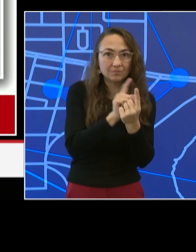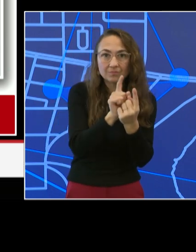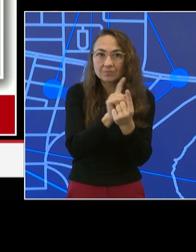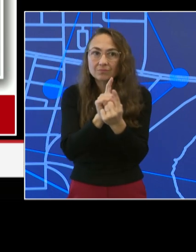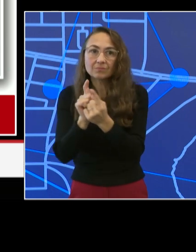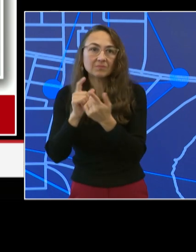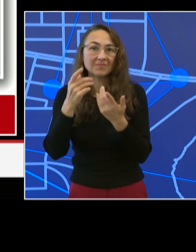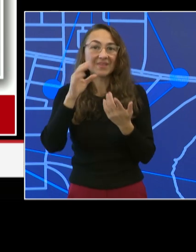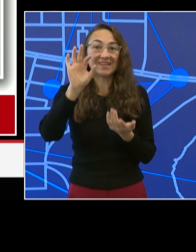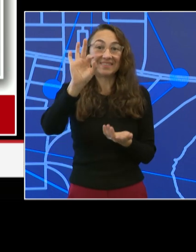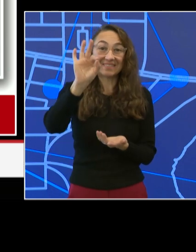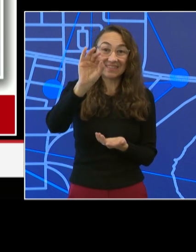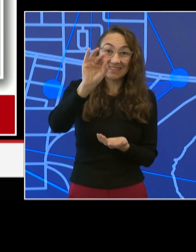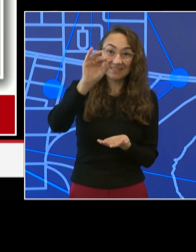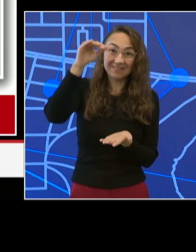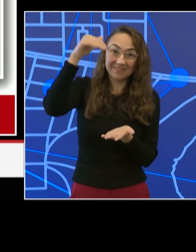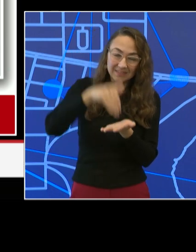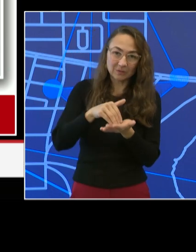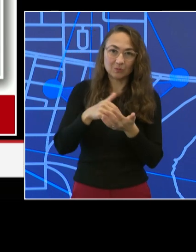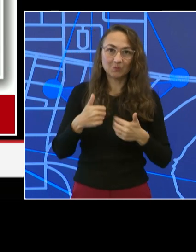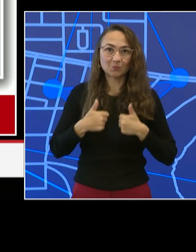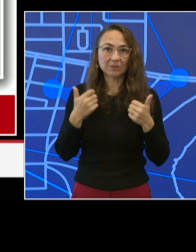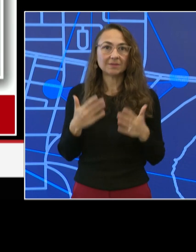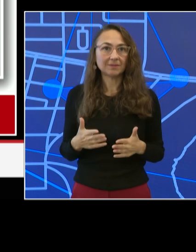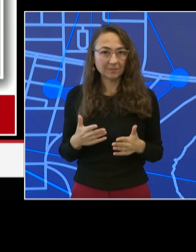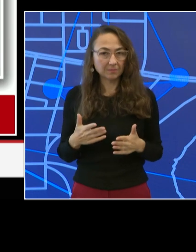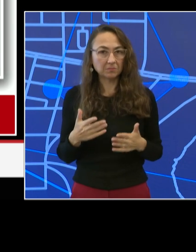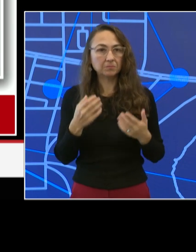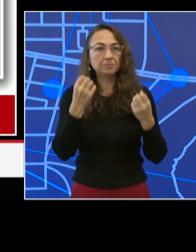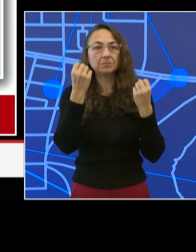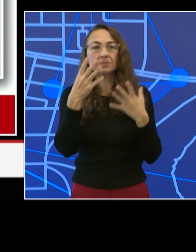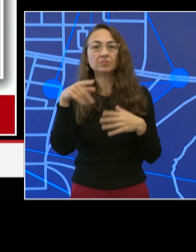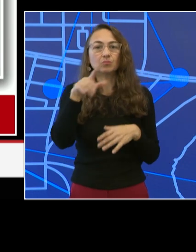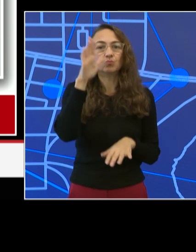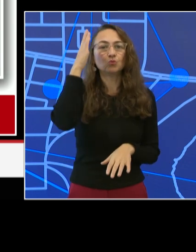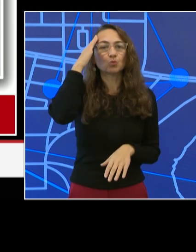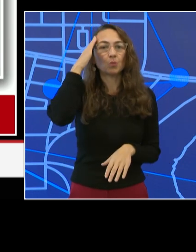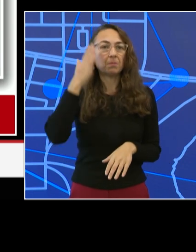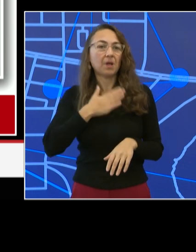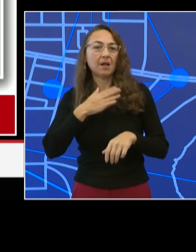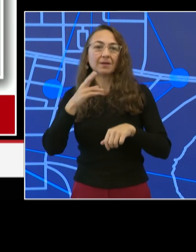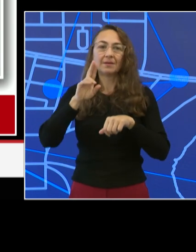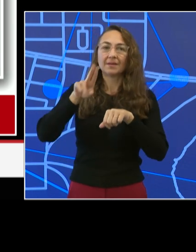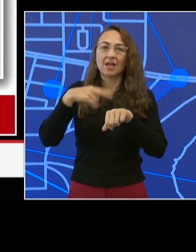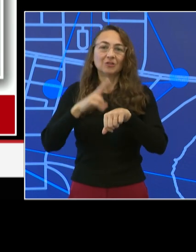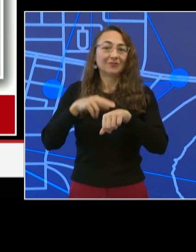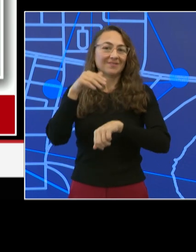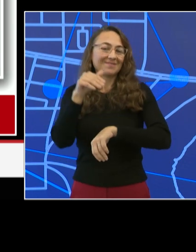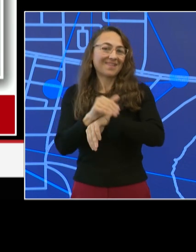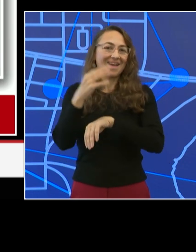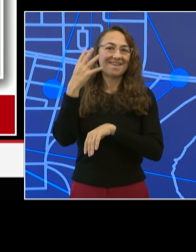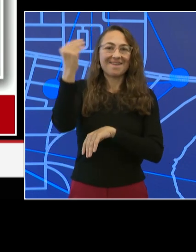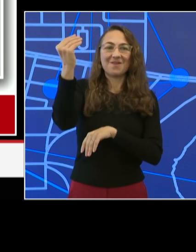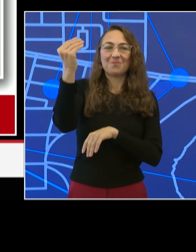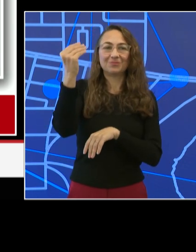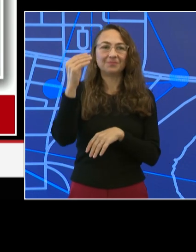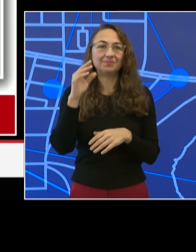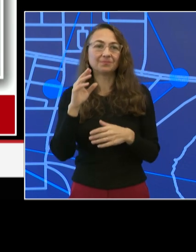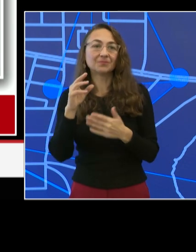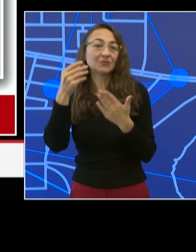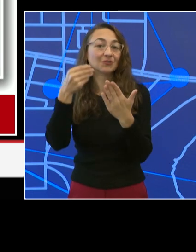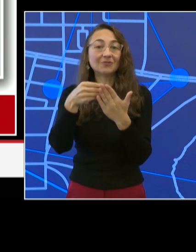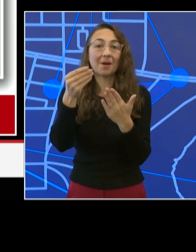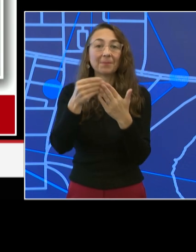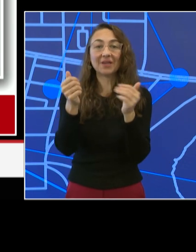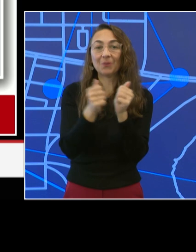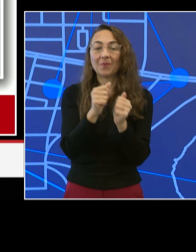annual events we host, like our National Night Out, our Shop with a Cop, but every single day our outreach teams are in our neighborhoods organizing community